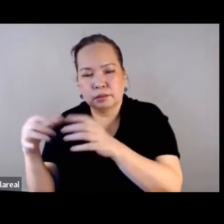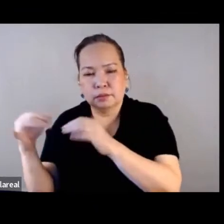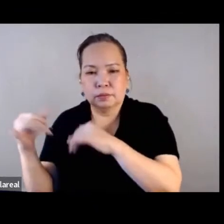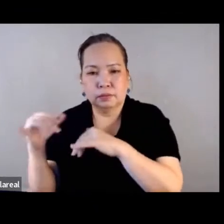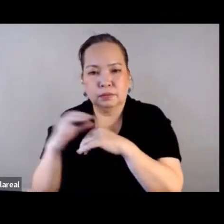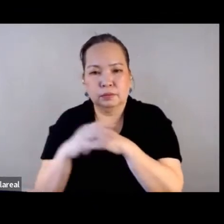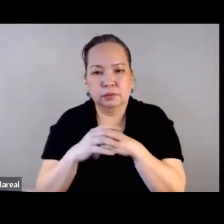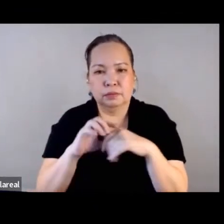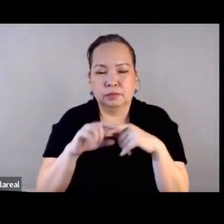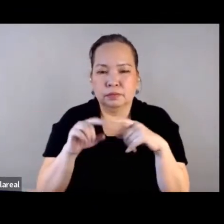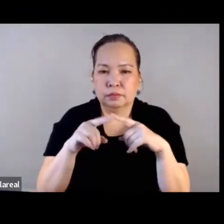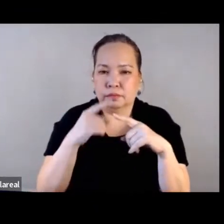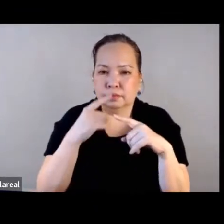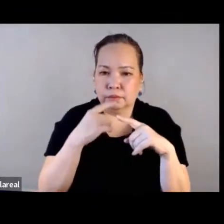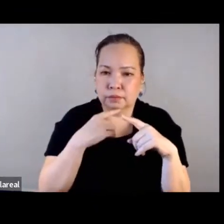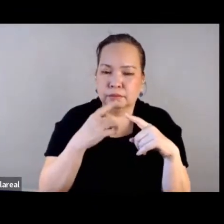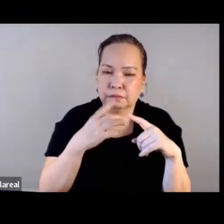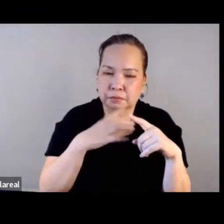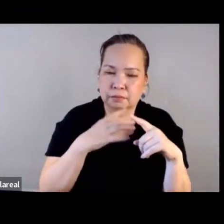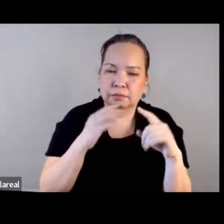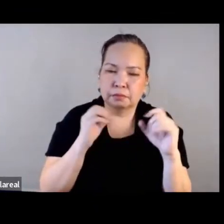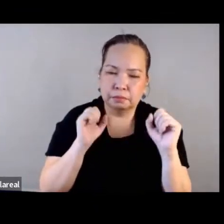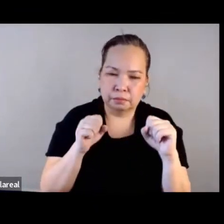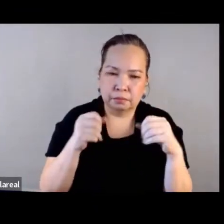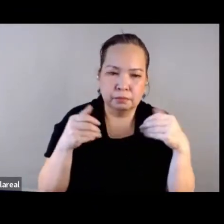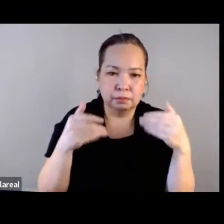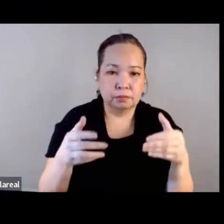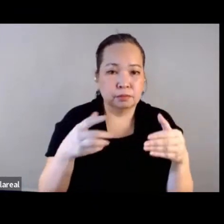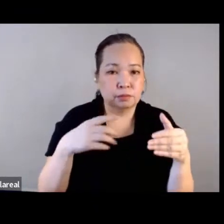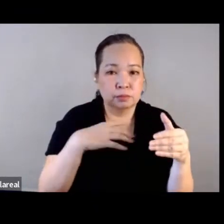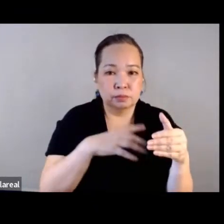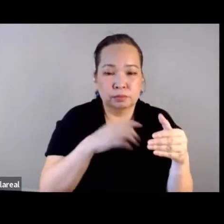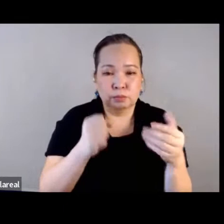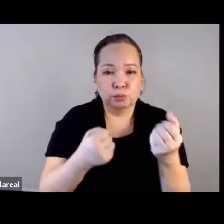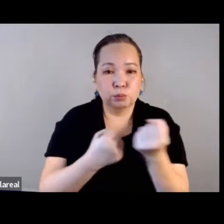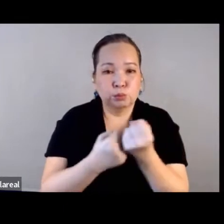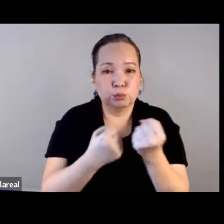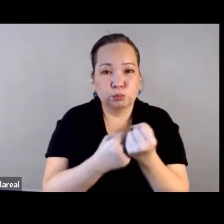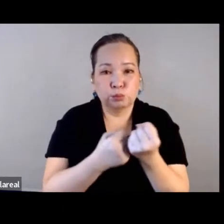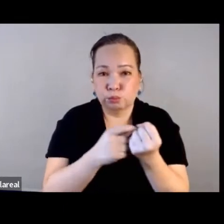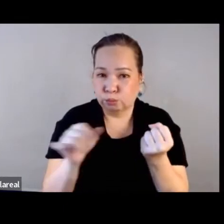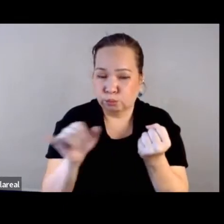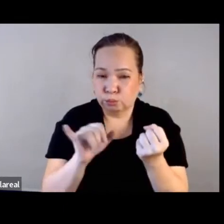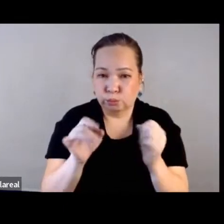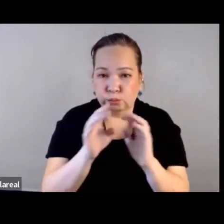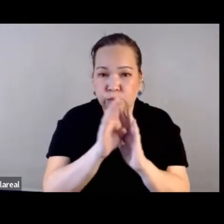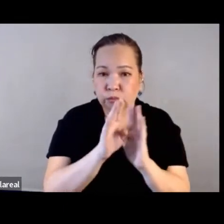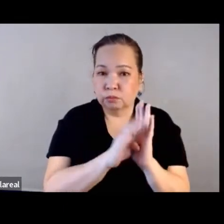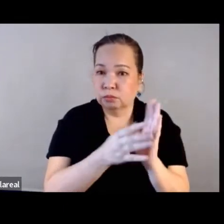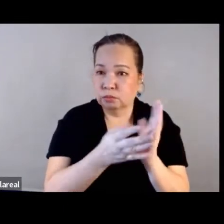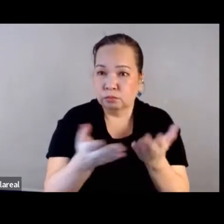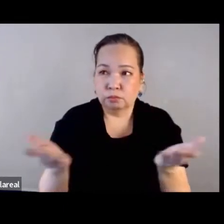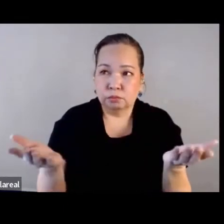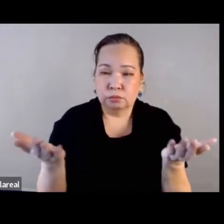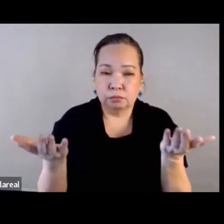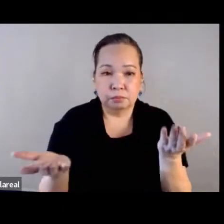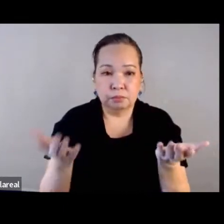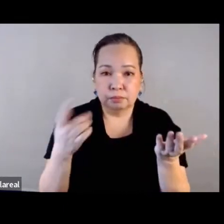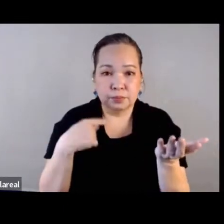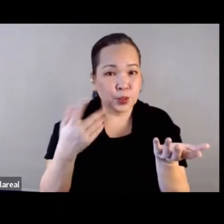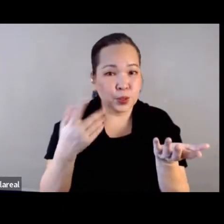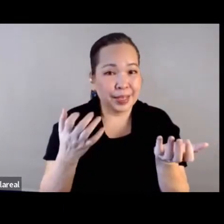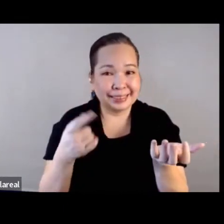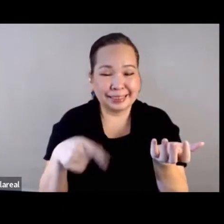that it would be fine if the committee can sponsor said measure. Is there any member who wishes